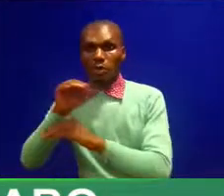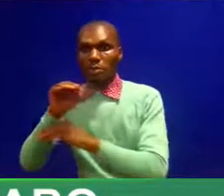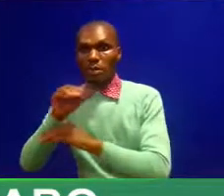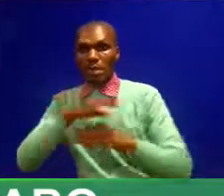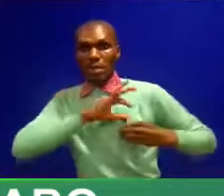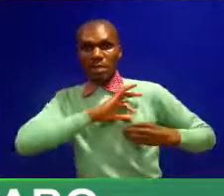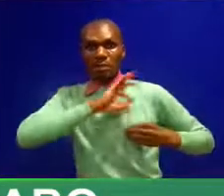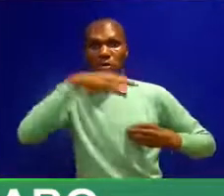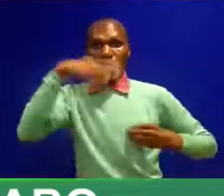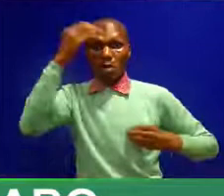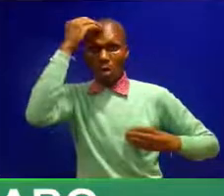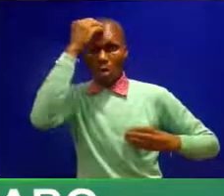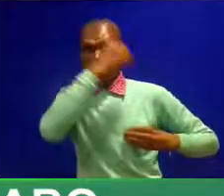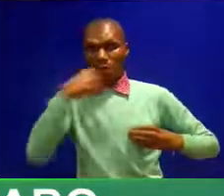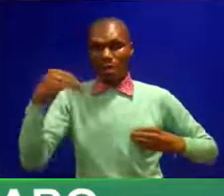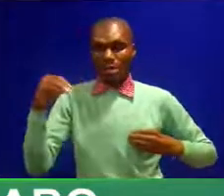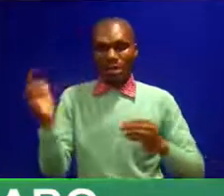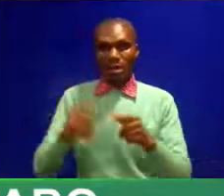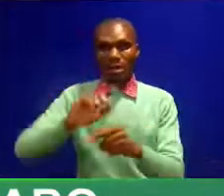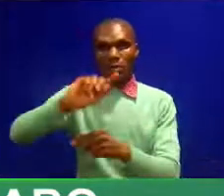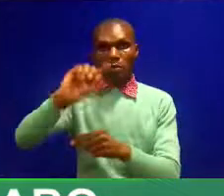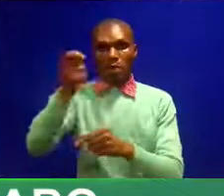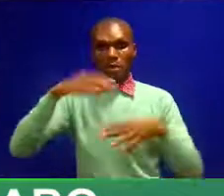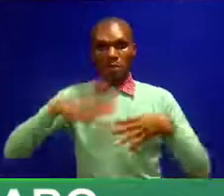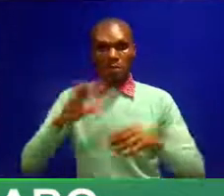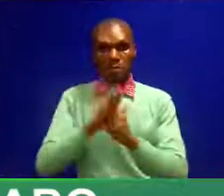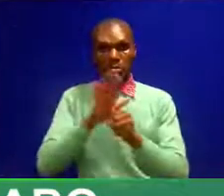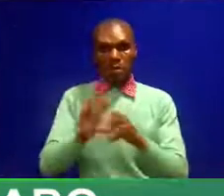ask our spiritual fathers, and all Kenyans to pray for us.